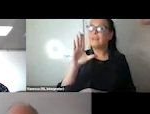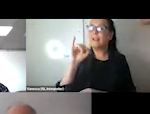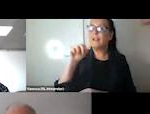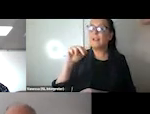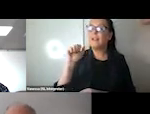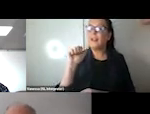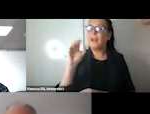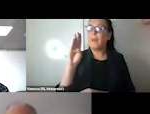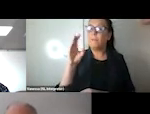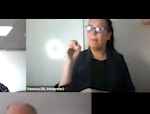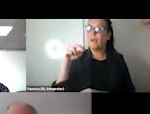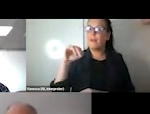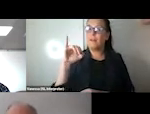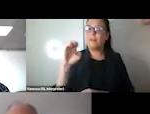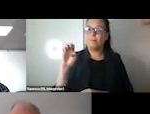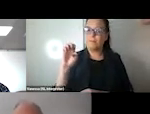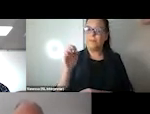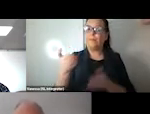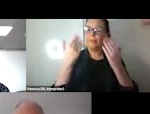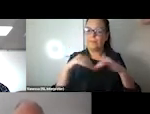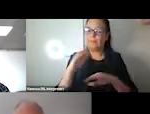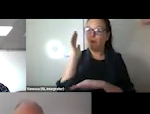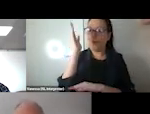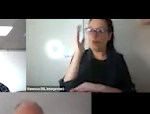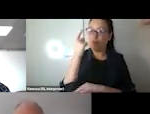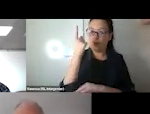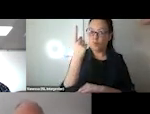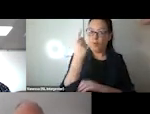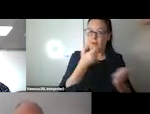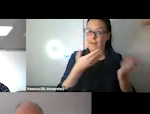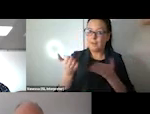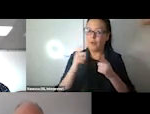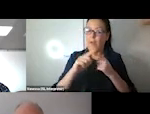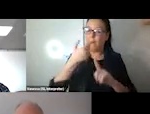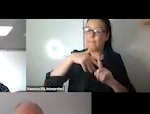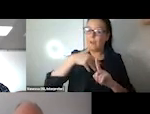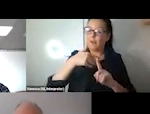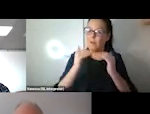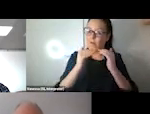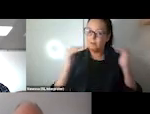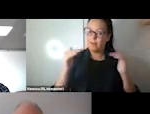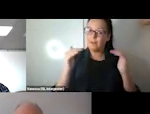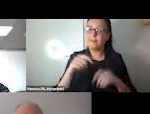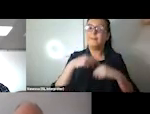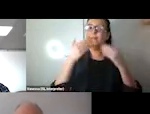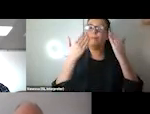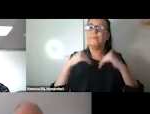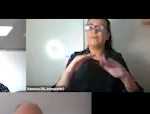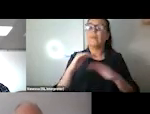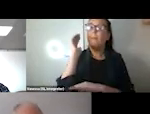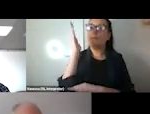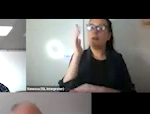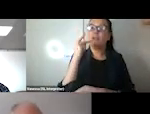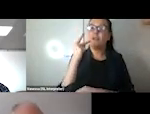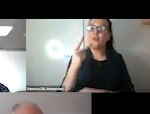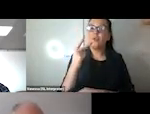background to these standards. Presentation 2, standard ISEN